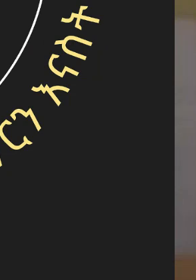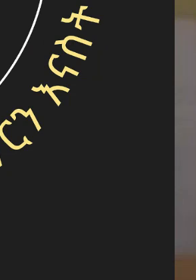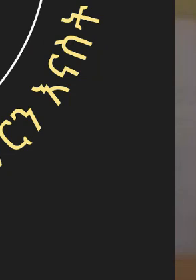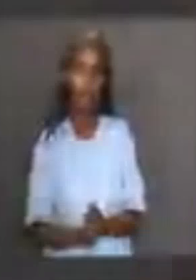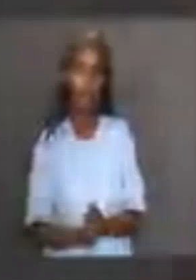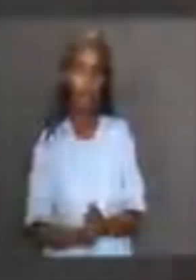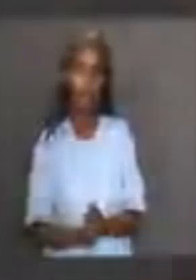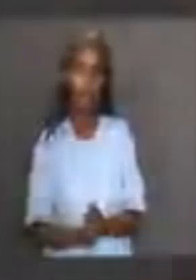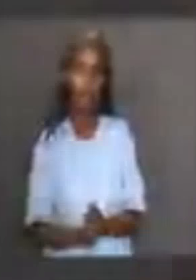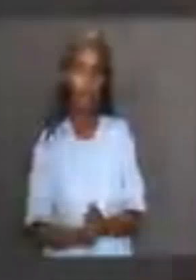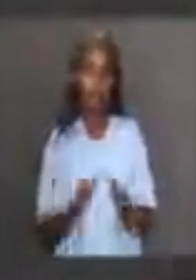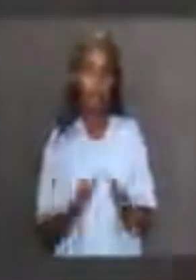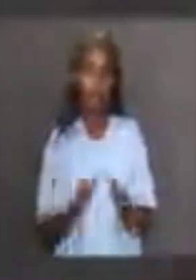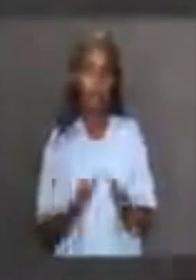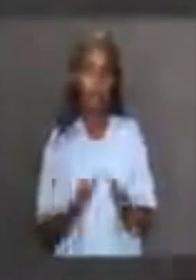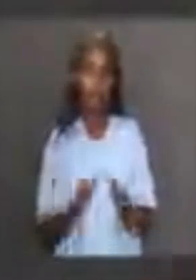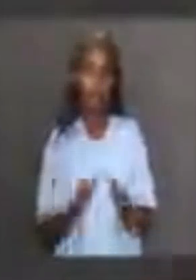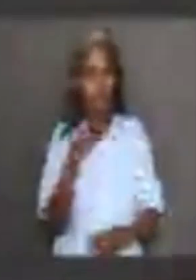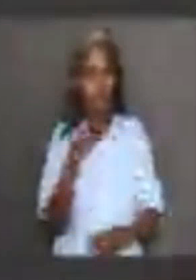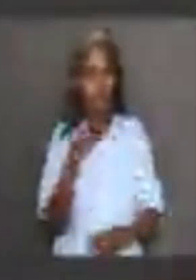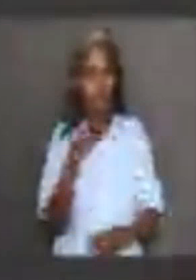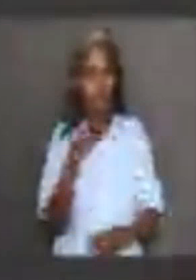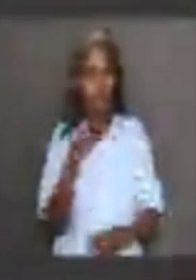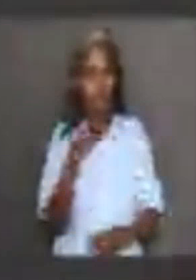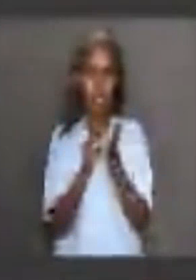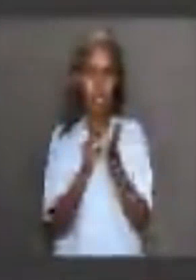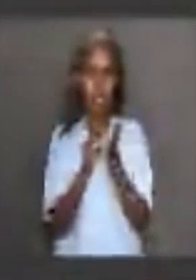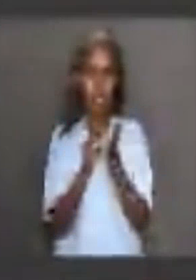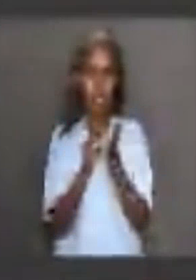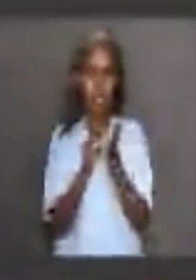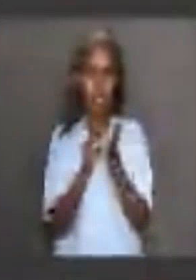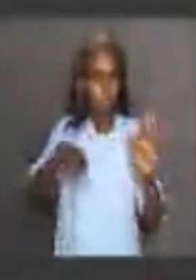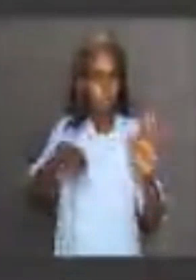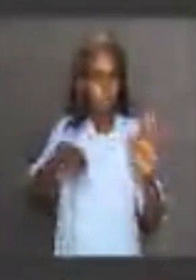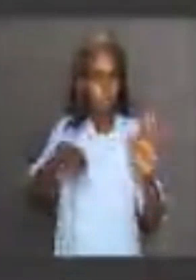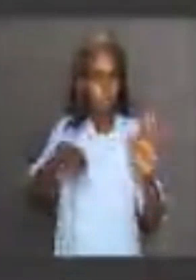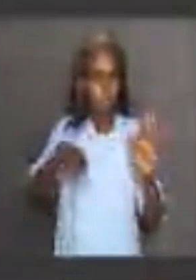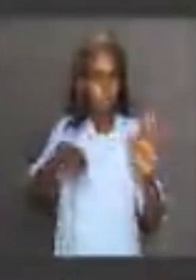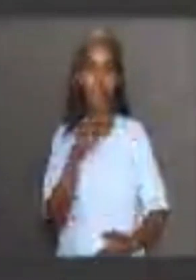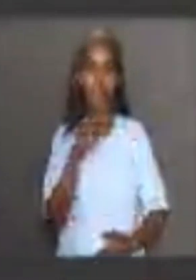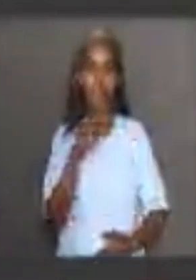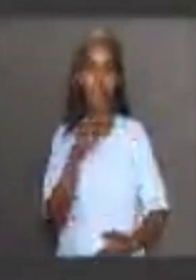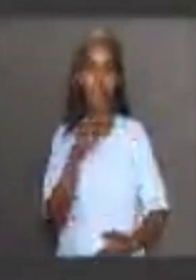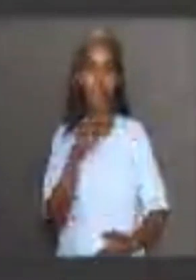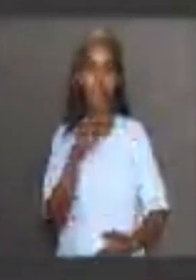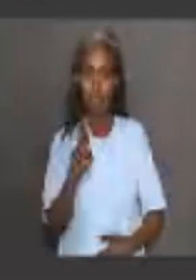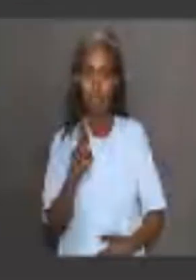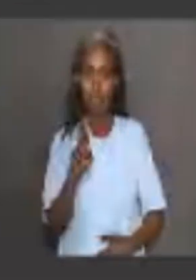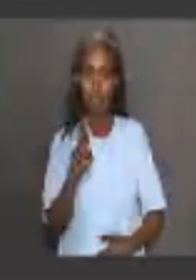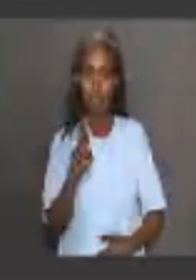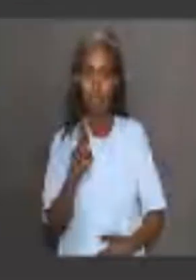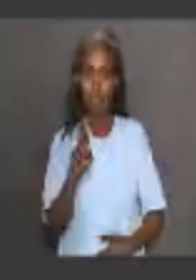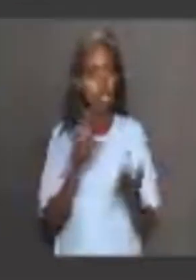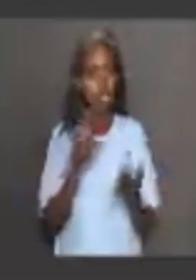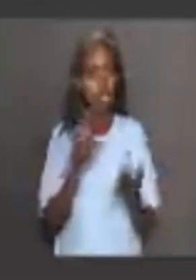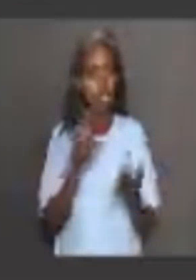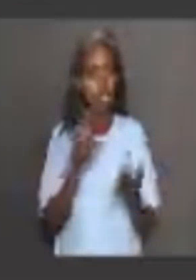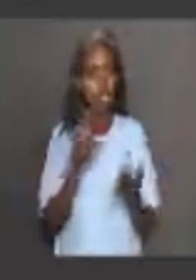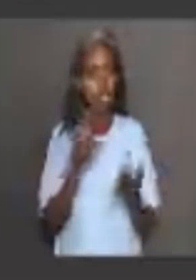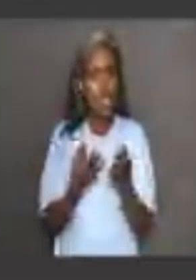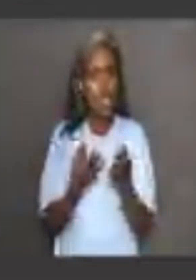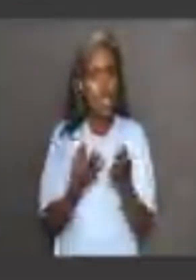The set of real numbers, denoted by R, is described as the